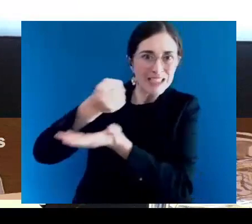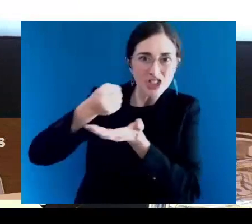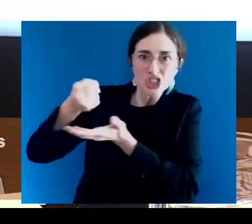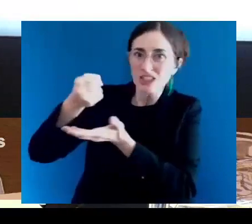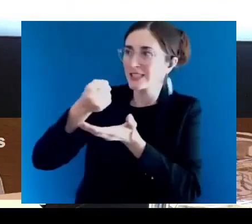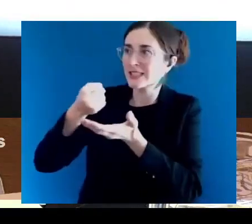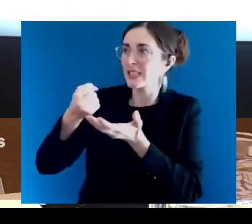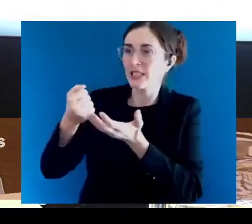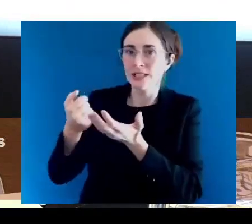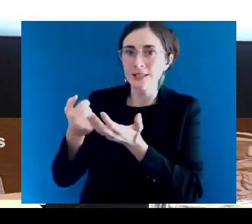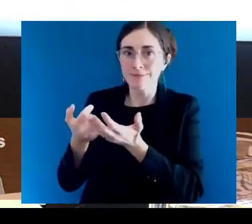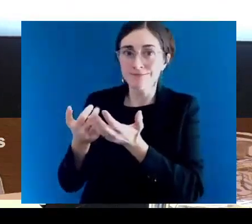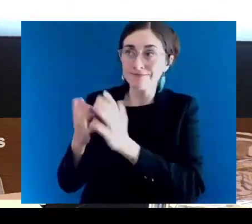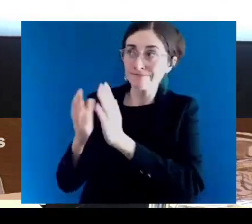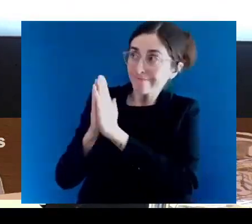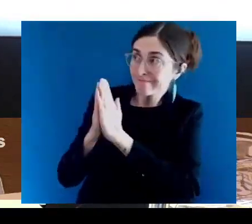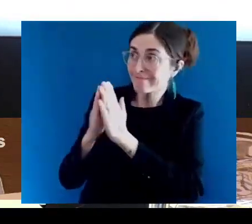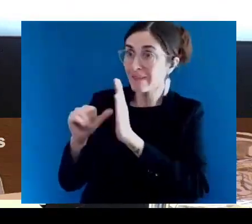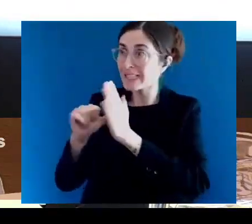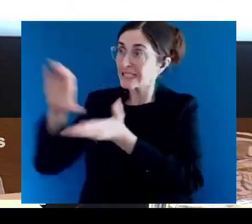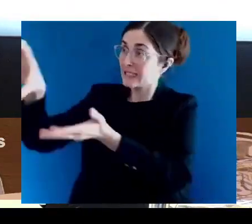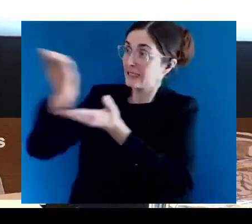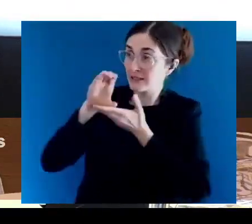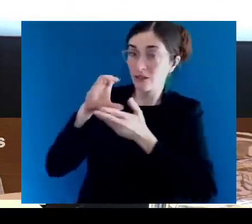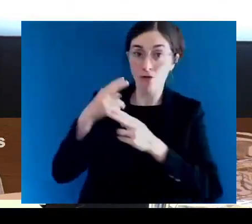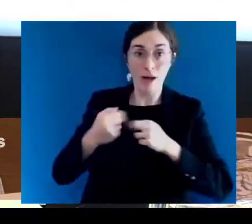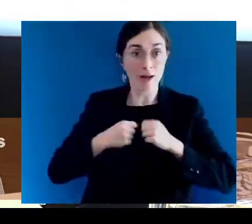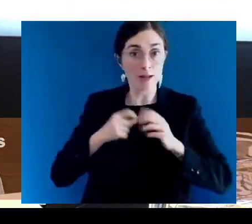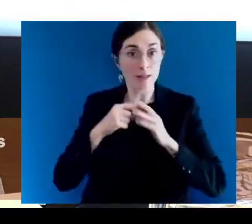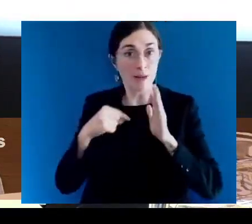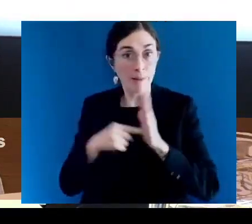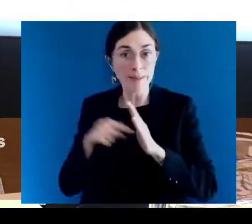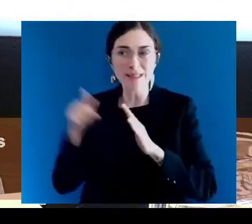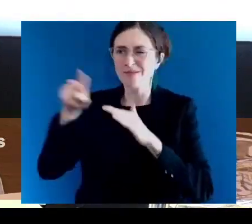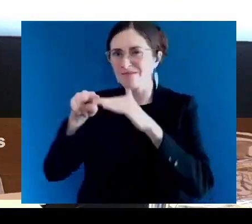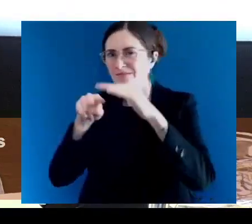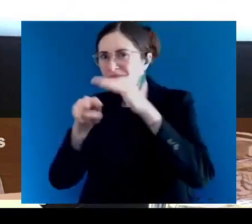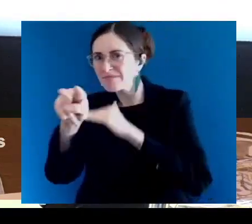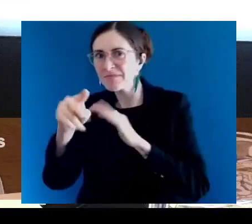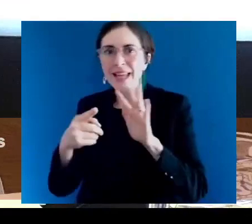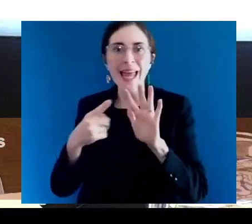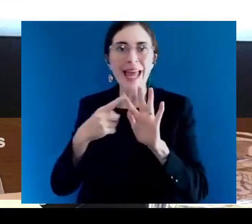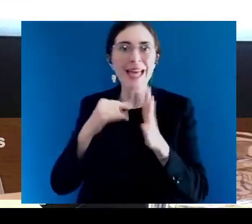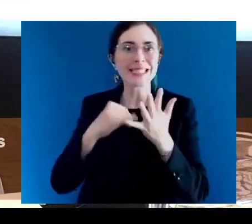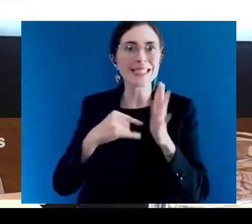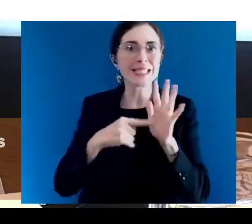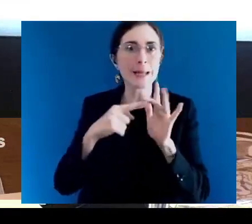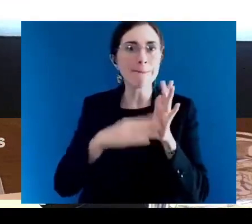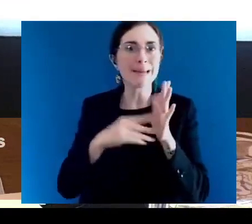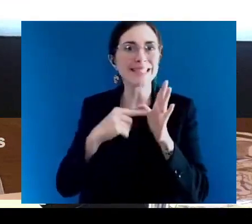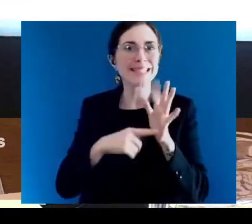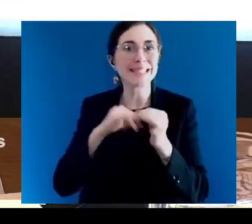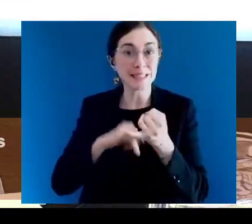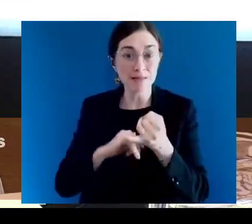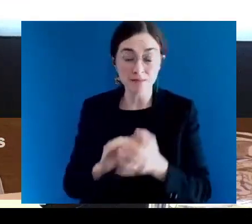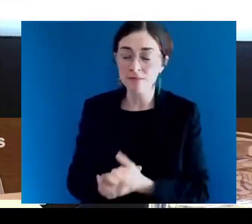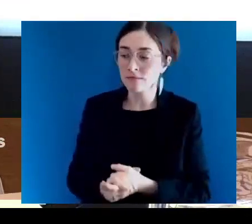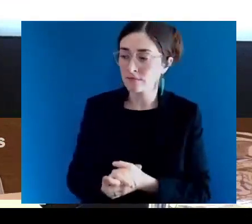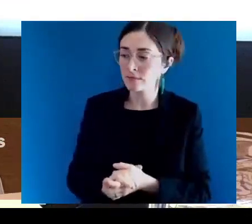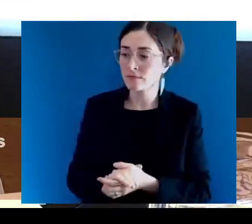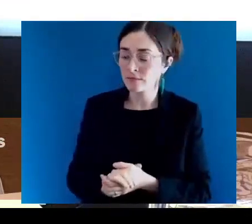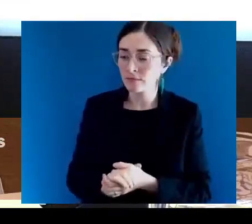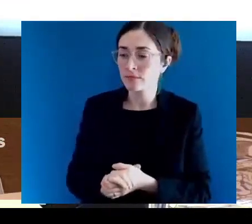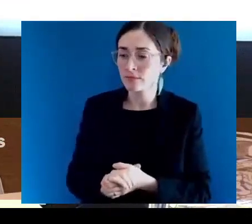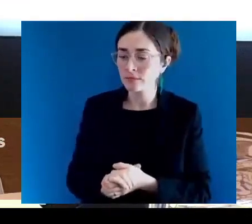gets allocated over the forward estimates, that, you know, it's heard loud and clear